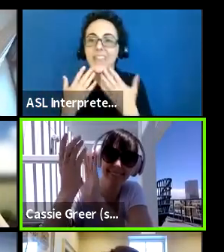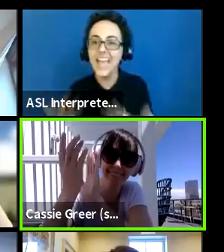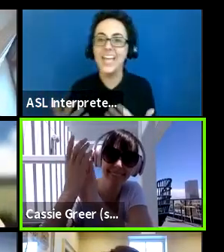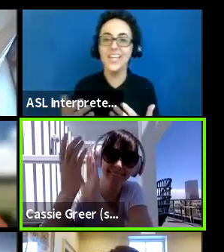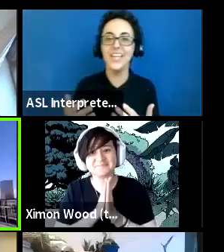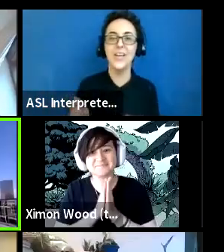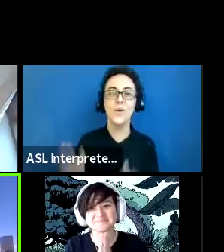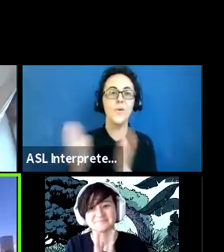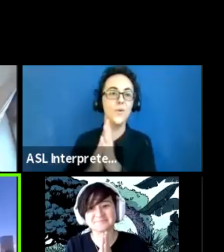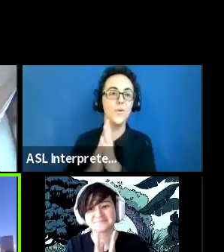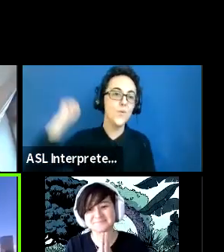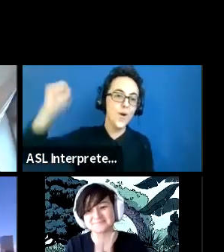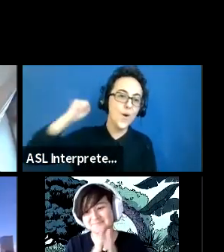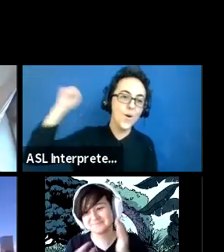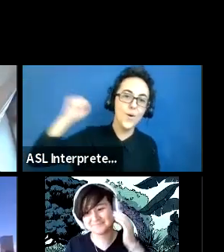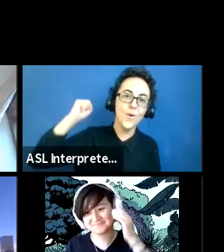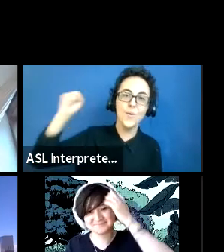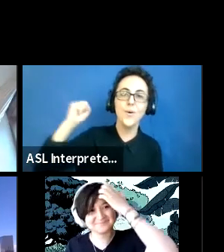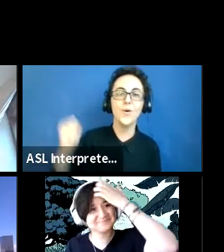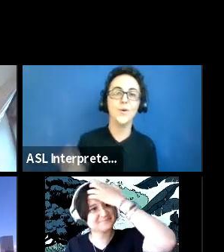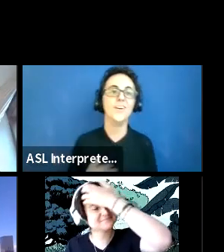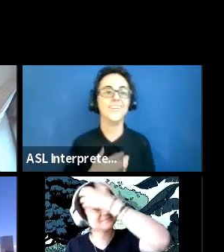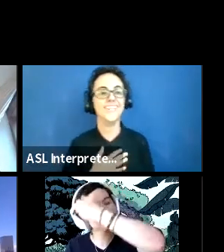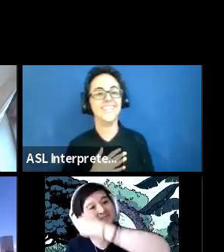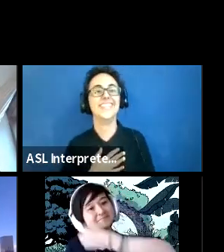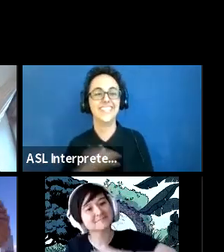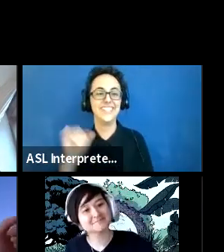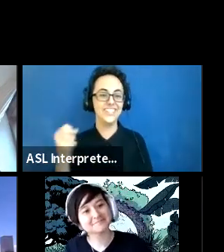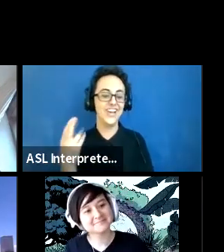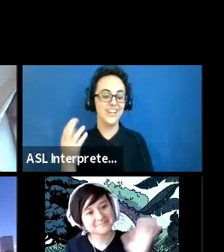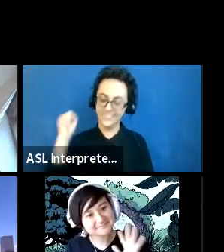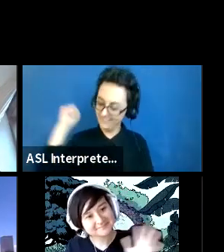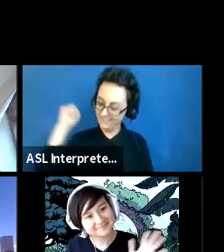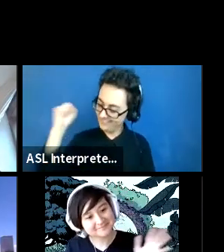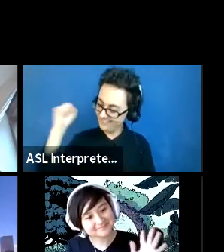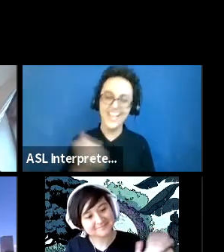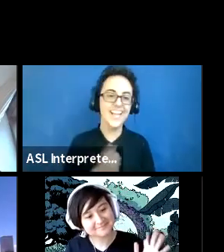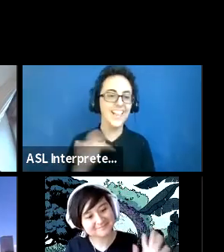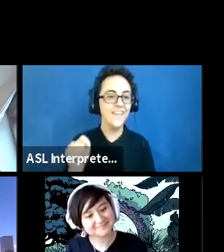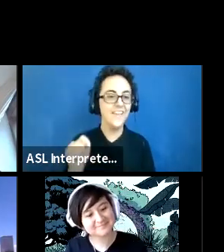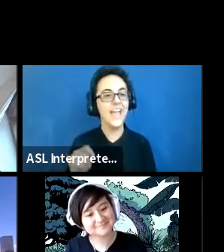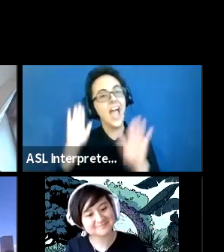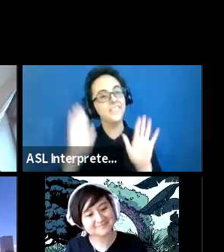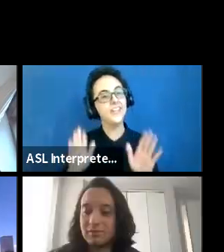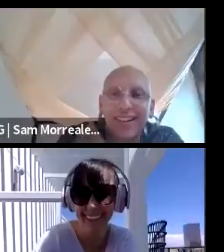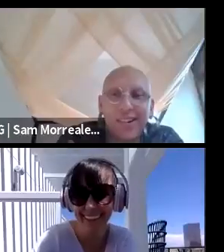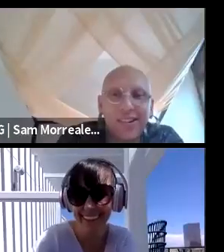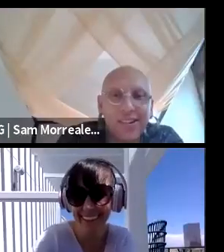Phenomenal. Love it. All right, have a great night, y'all, or great day.